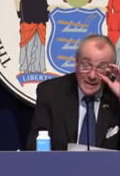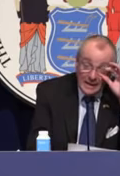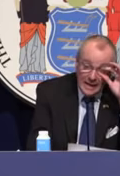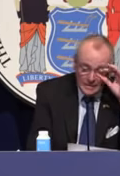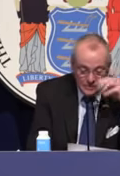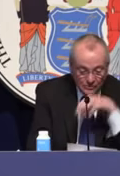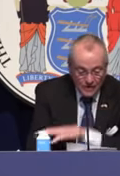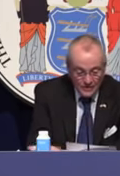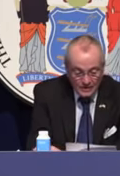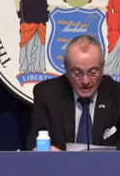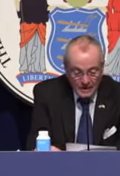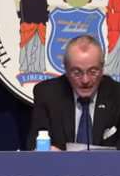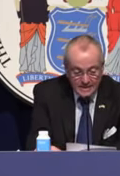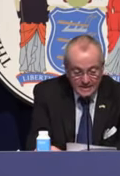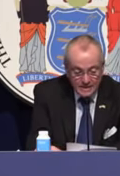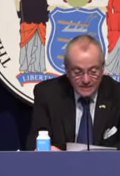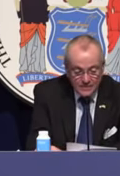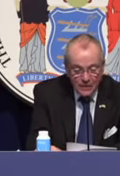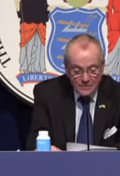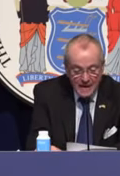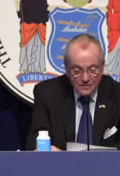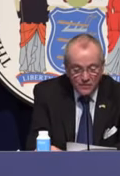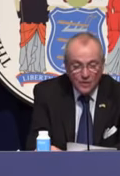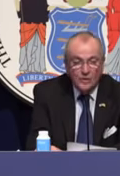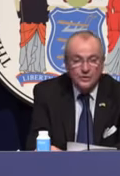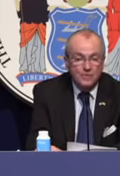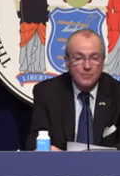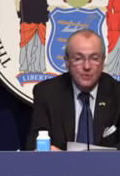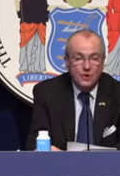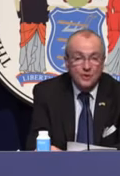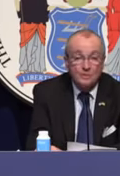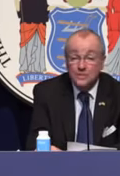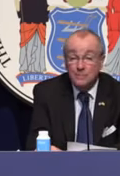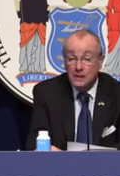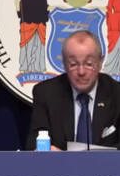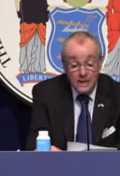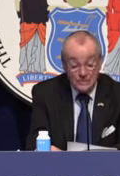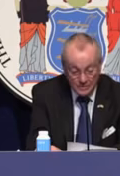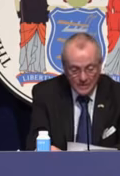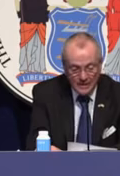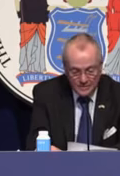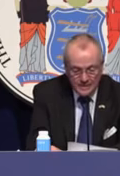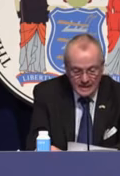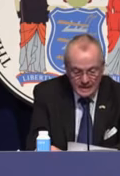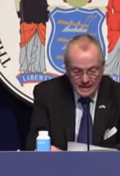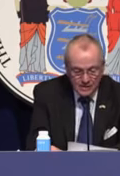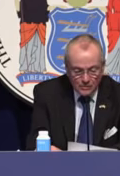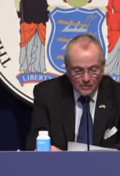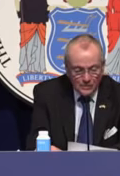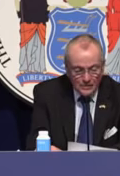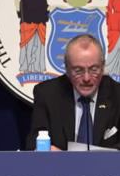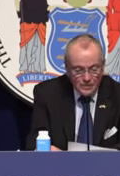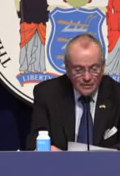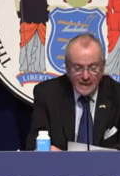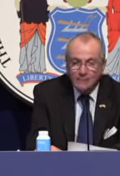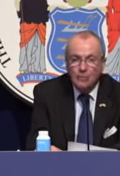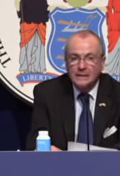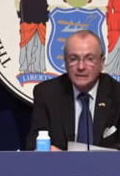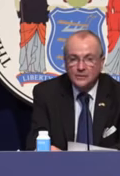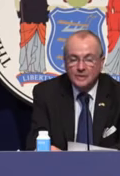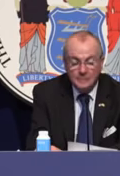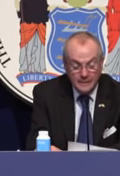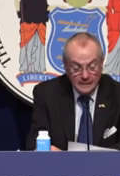Sadly, Ed suffered a very bad fall just before Christmas in a pickup basketball game that resulted in a